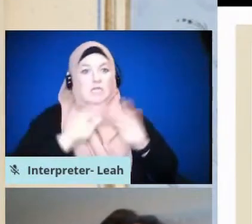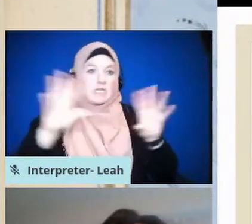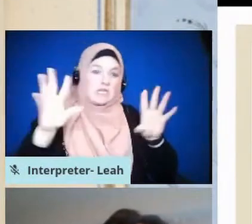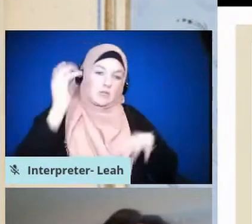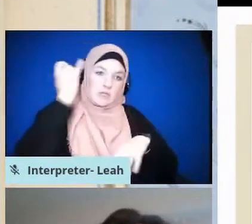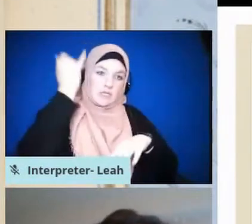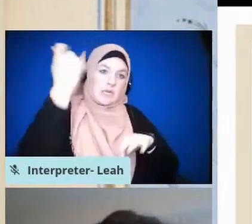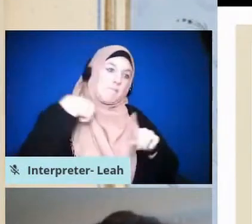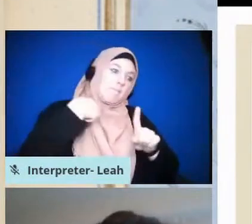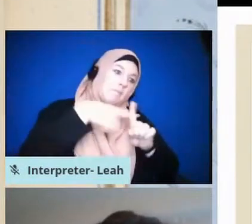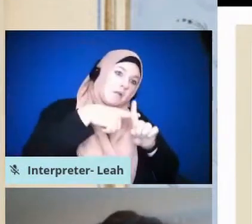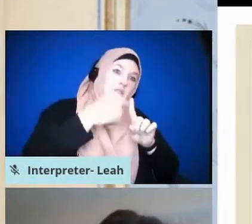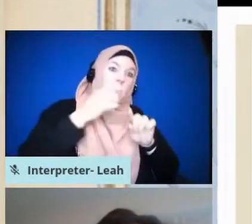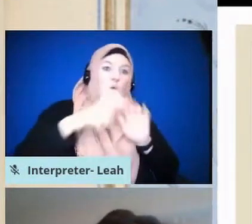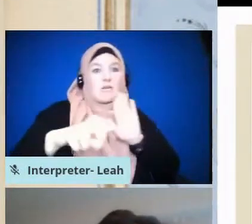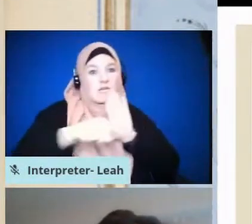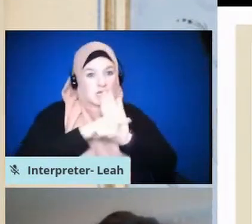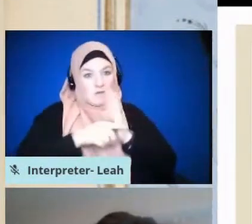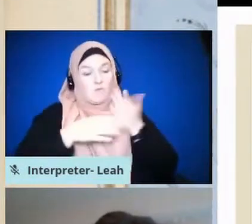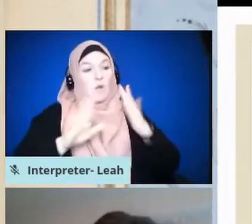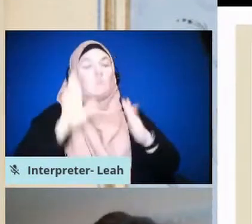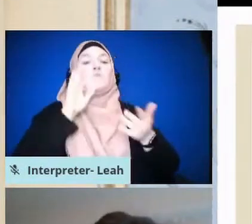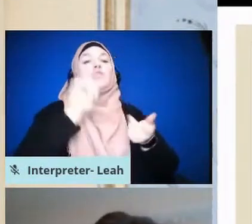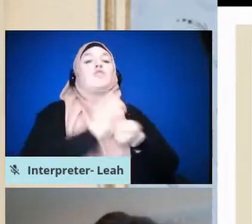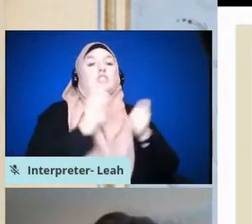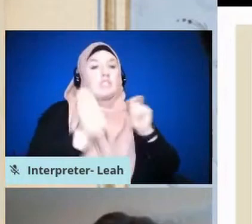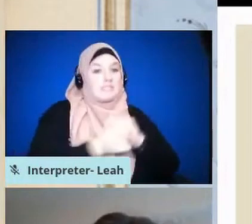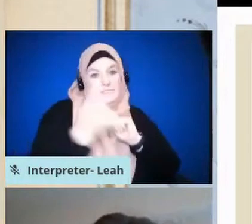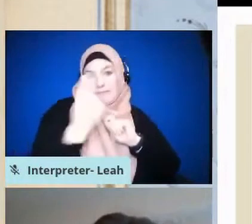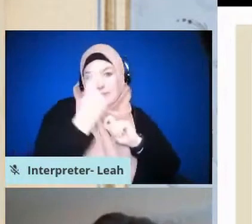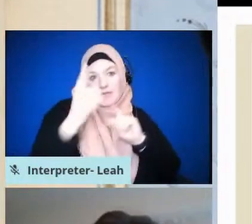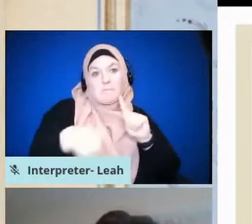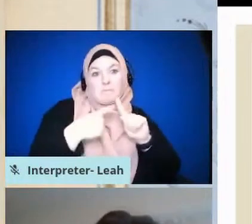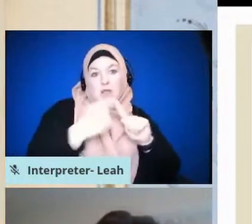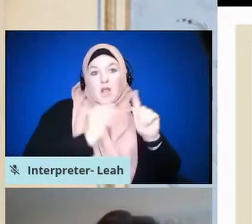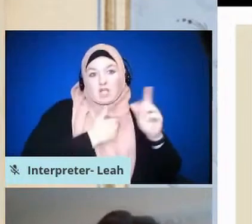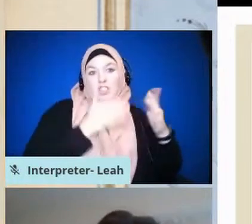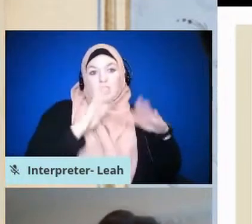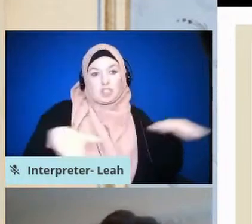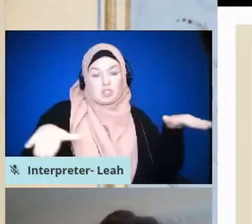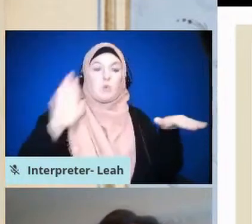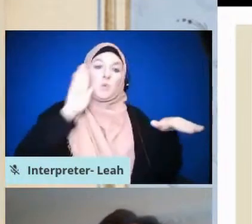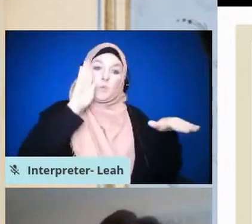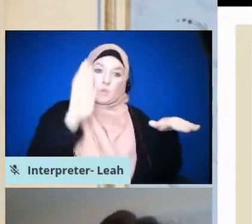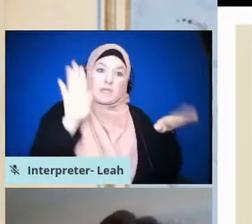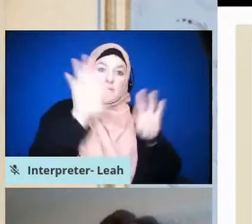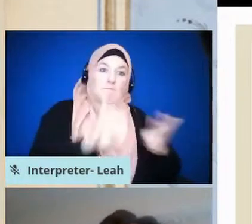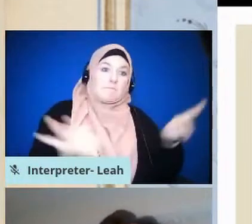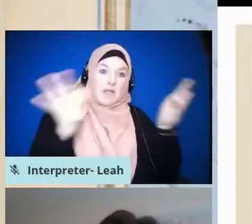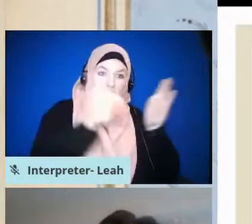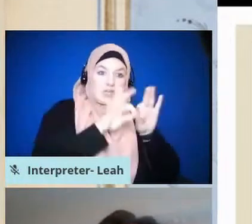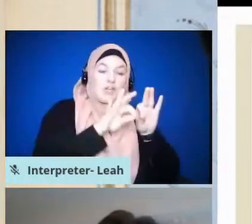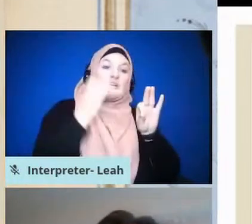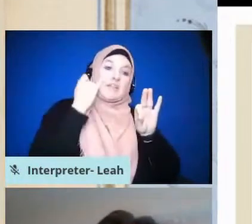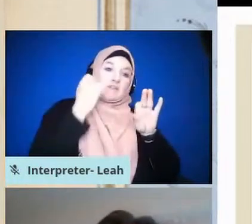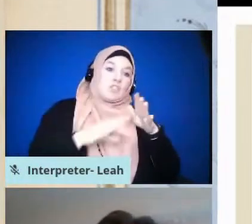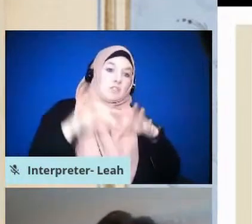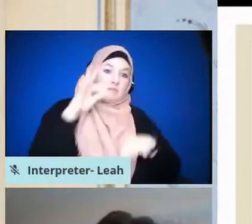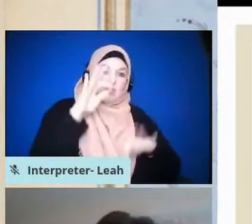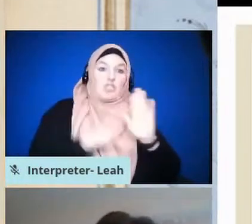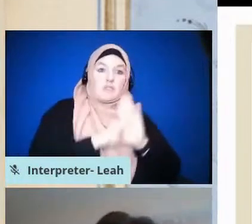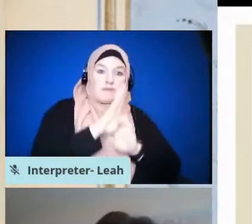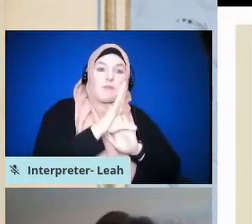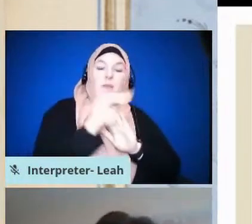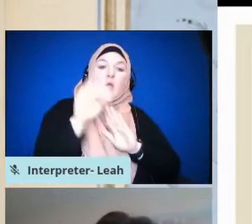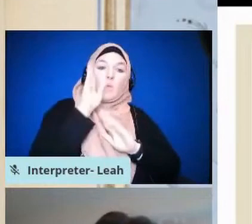in a positive or a negative way, will change something about our children, and it will matter for their spiritual